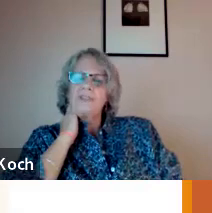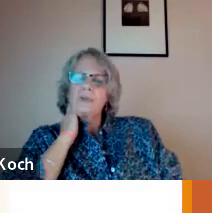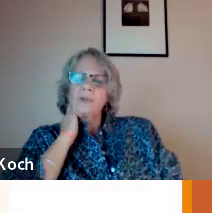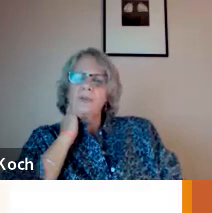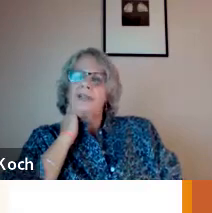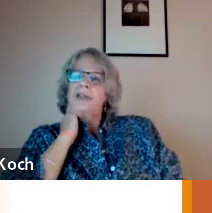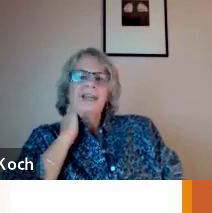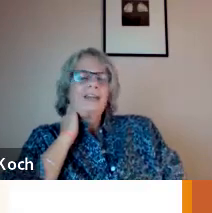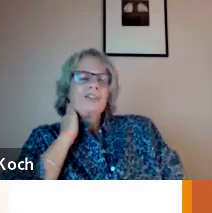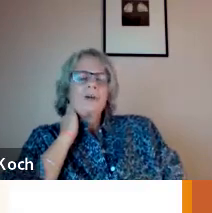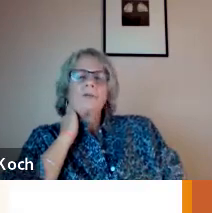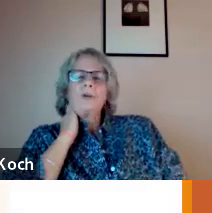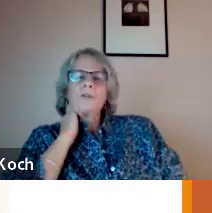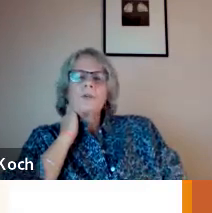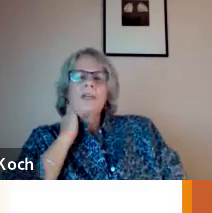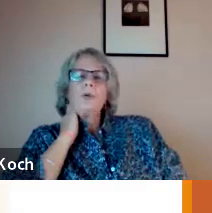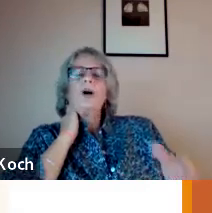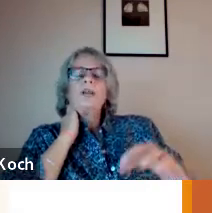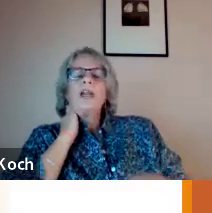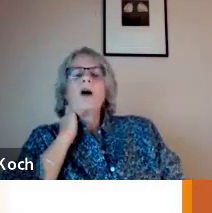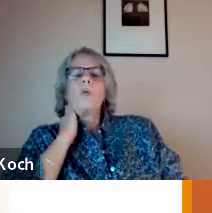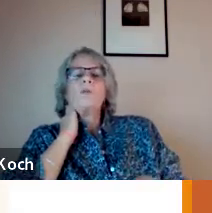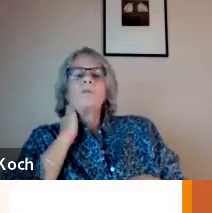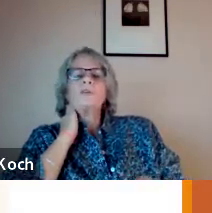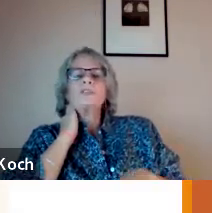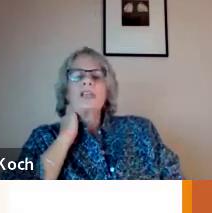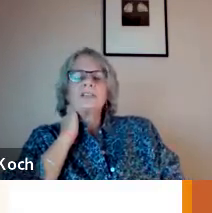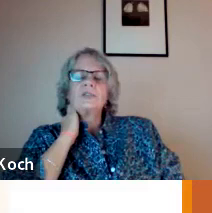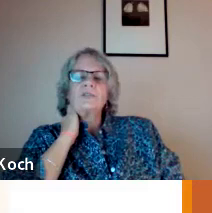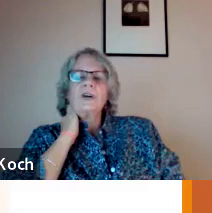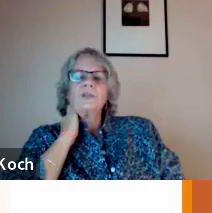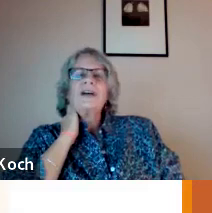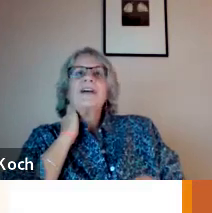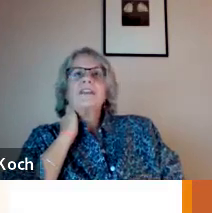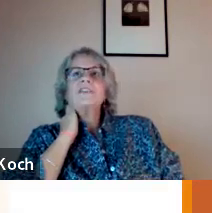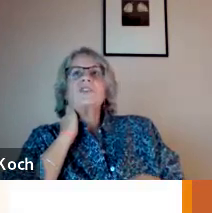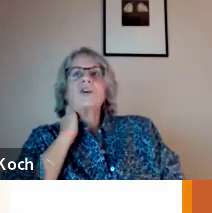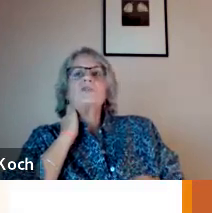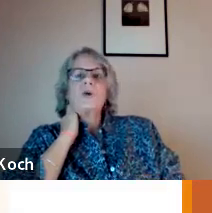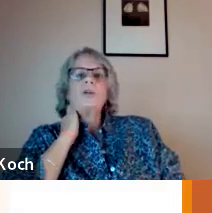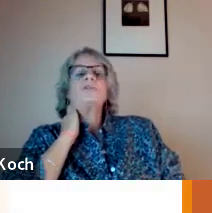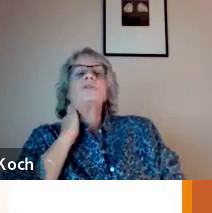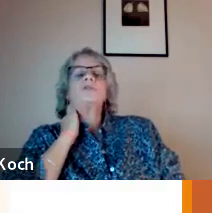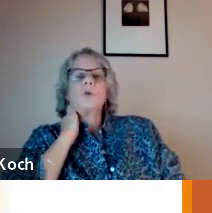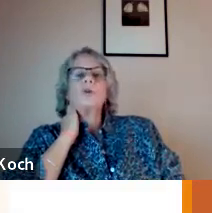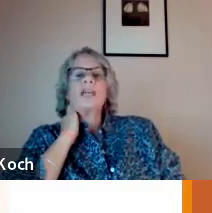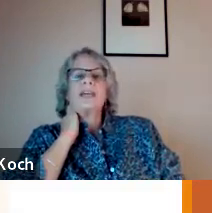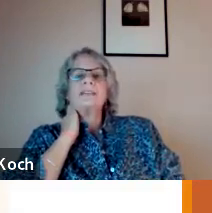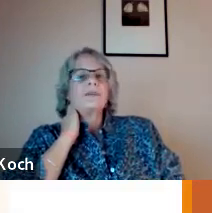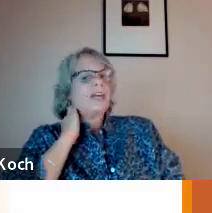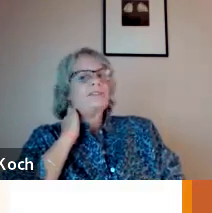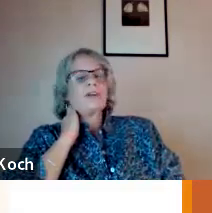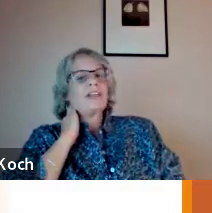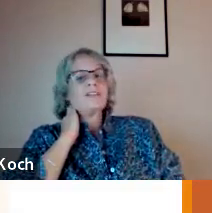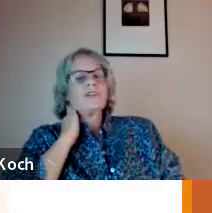I called David's room. Again, he's sharing a room with other people. Not one person answers the phone. This goes on for 4